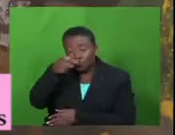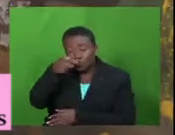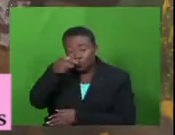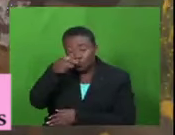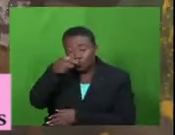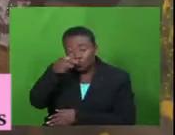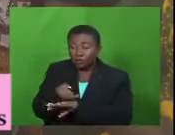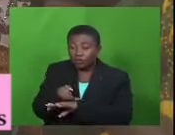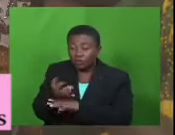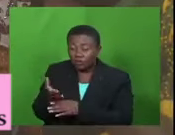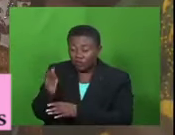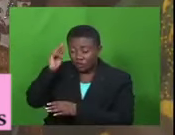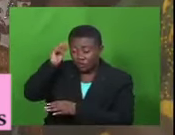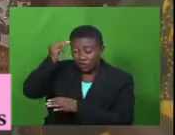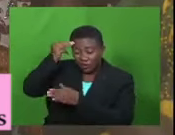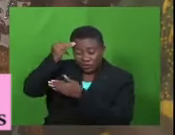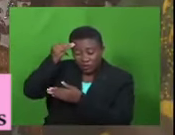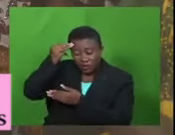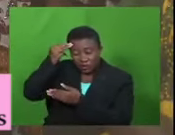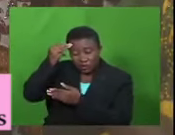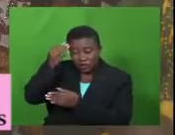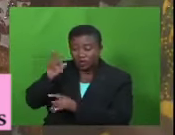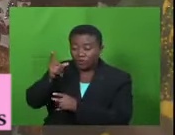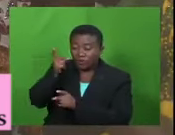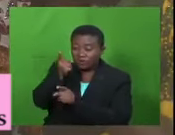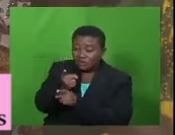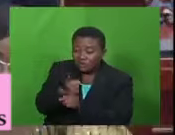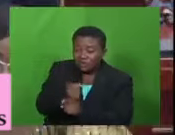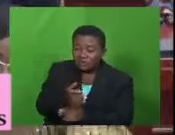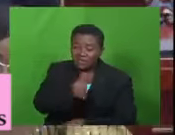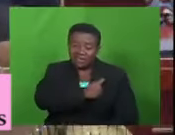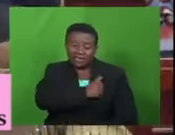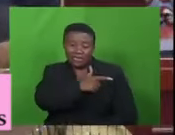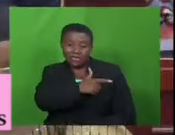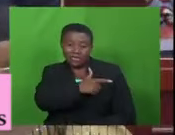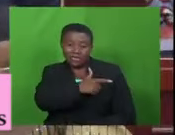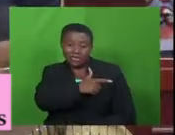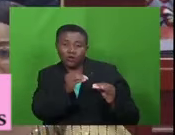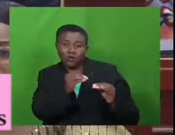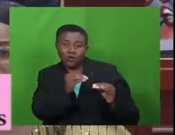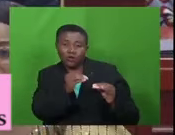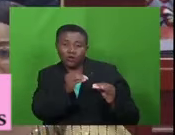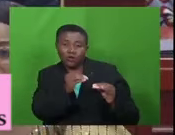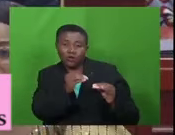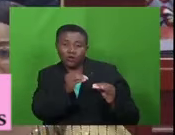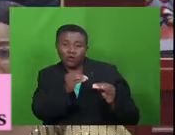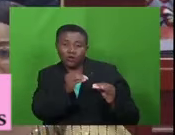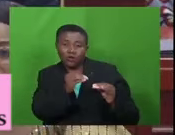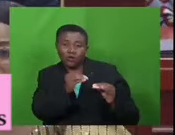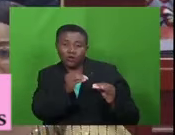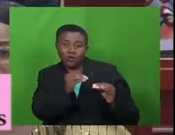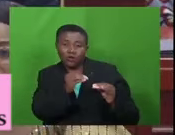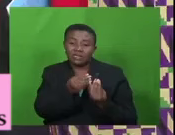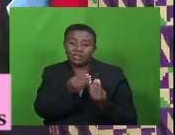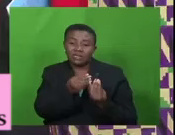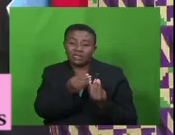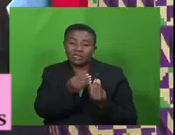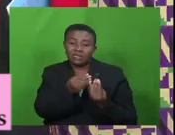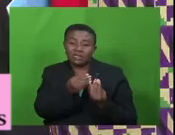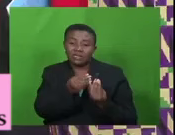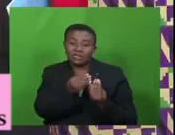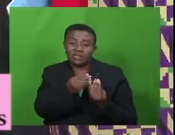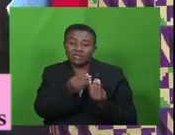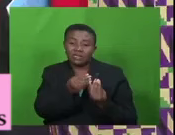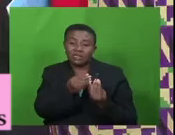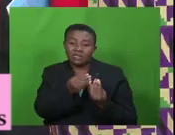institutions like the Ministry of Justice and Office of the Attorney General, the National Commission for Civic Education, SRAJ,